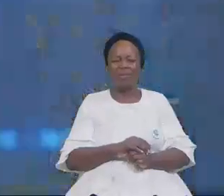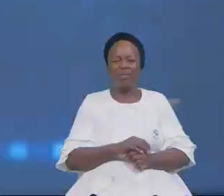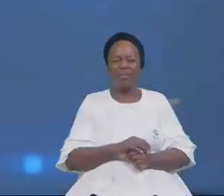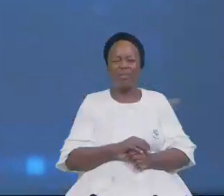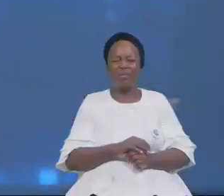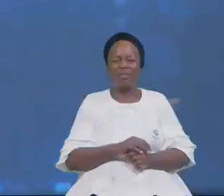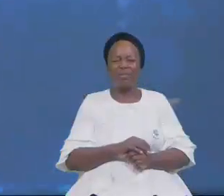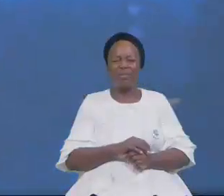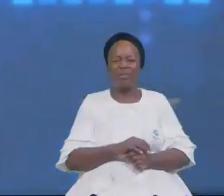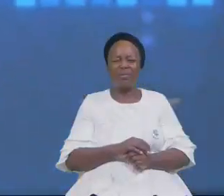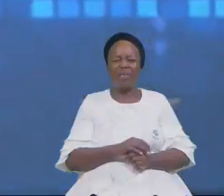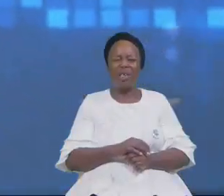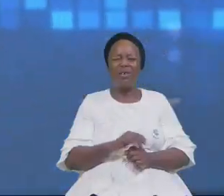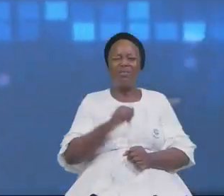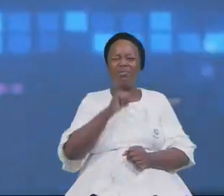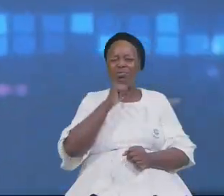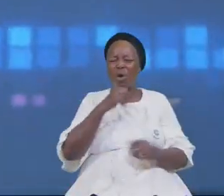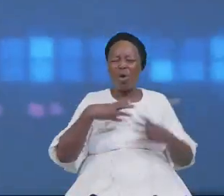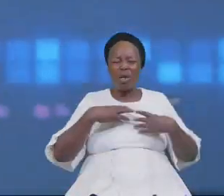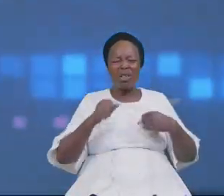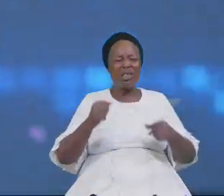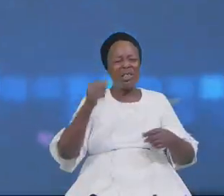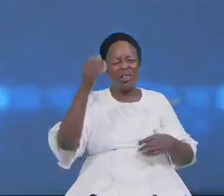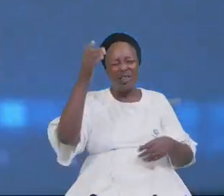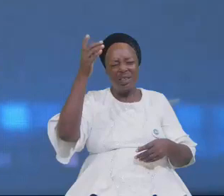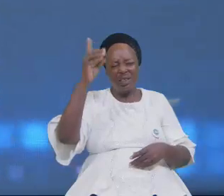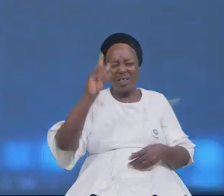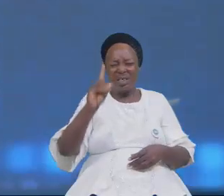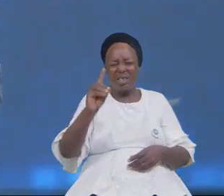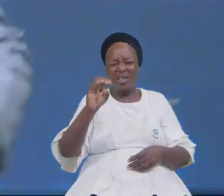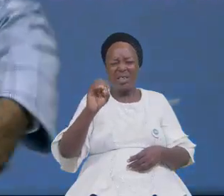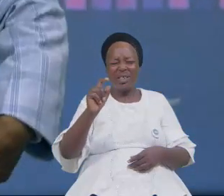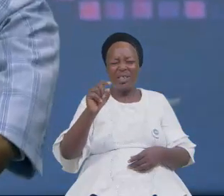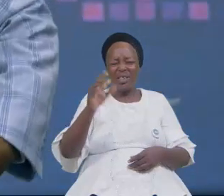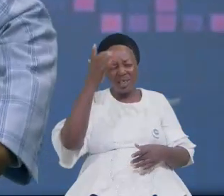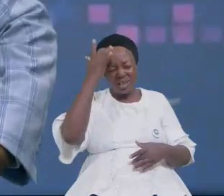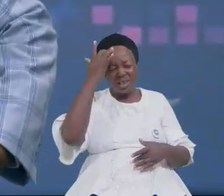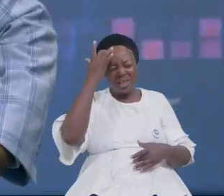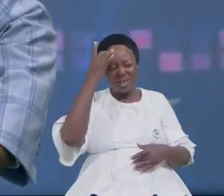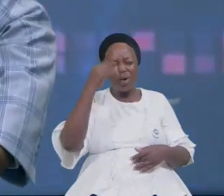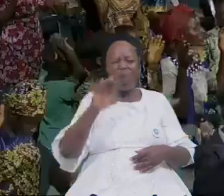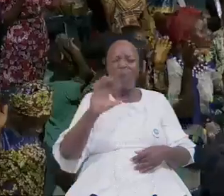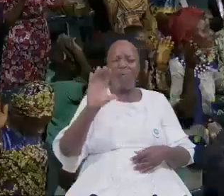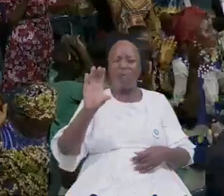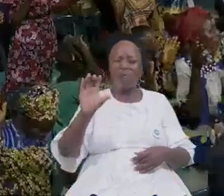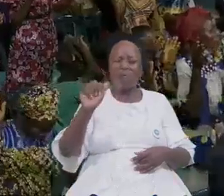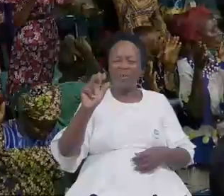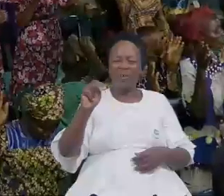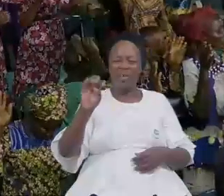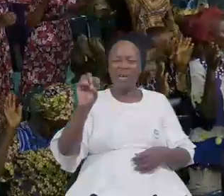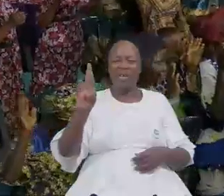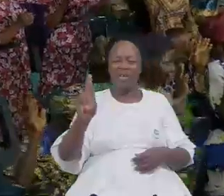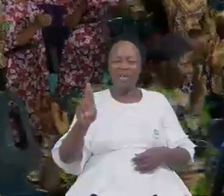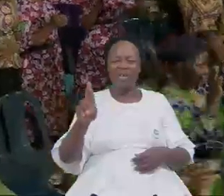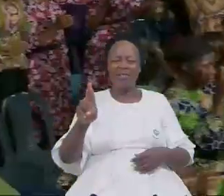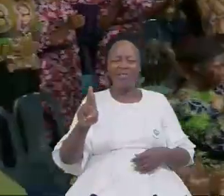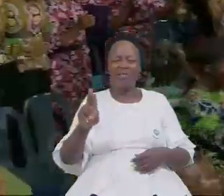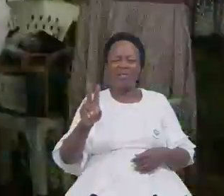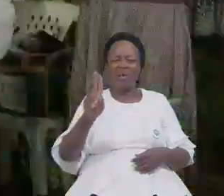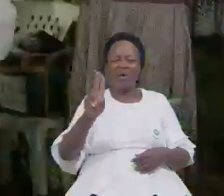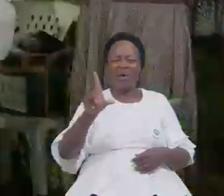Incurable disease of cancer, of ulcer, kidney